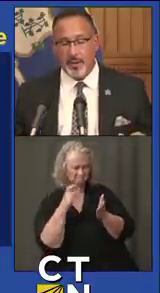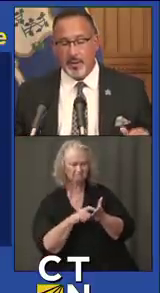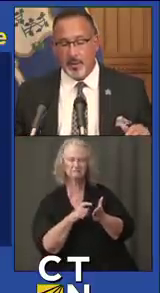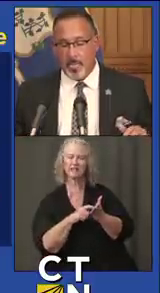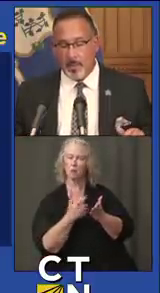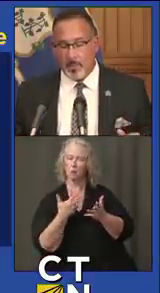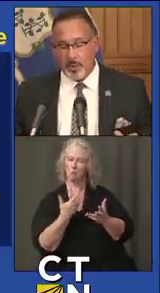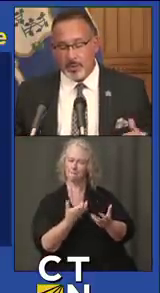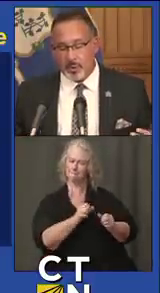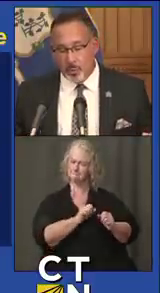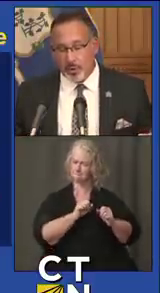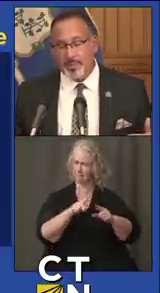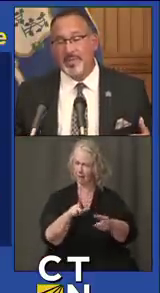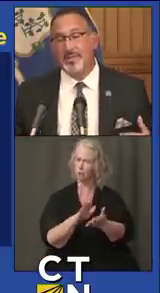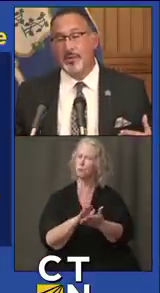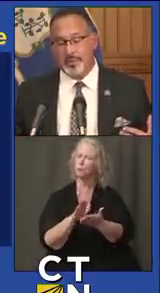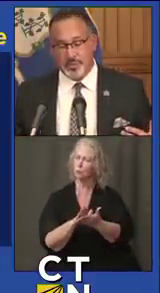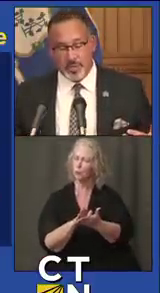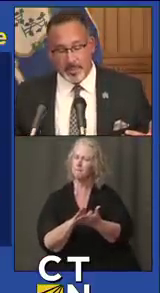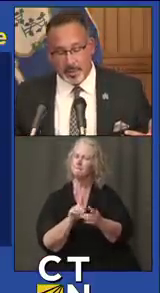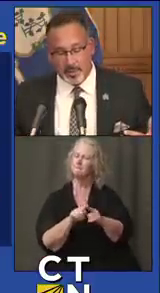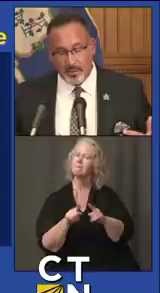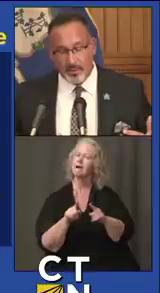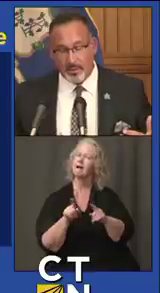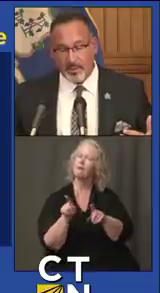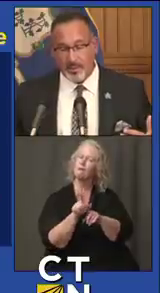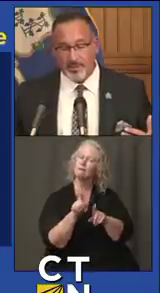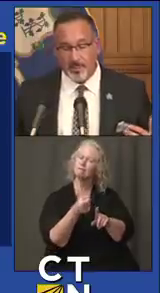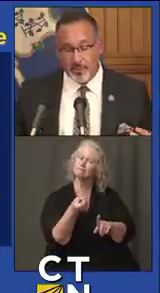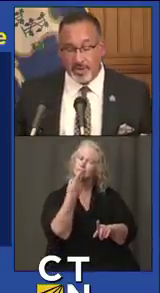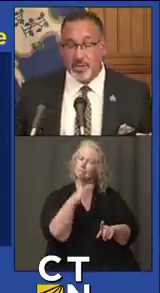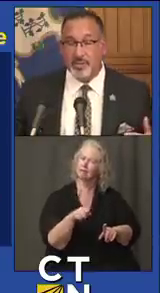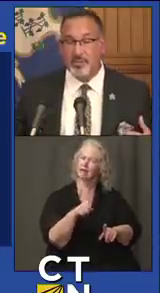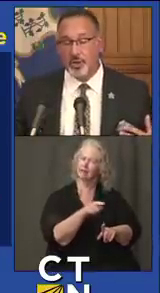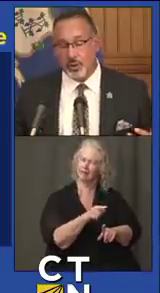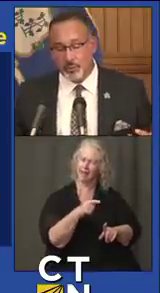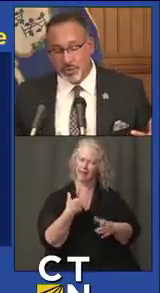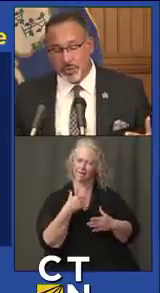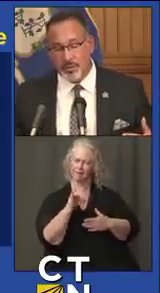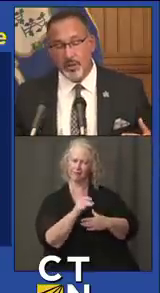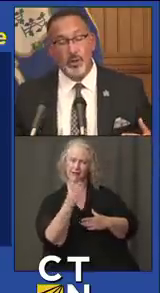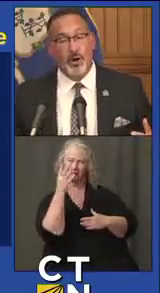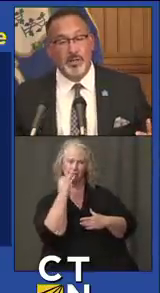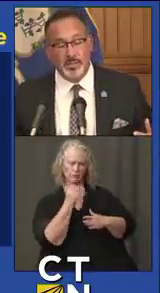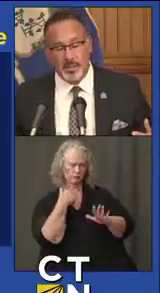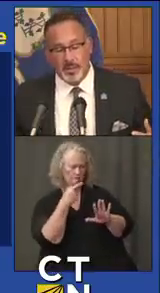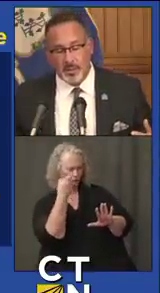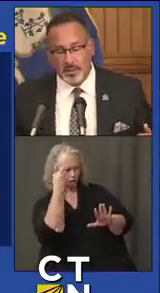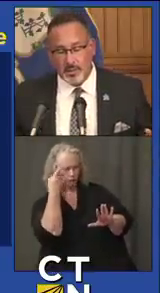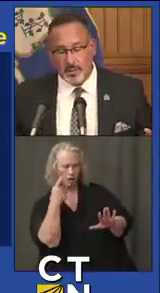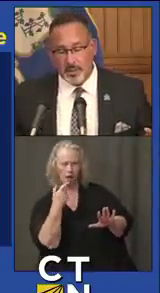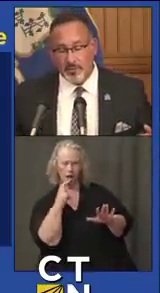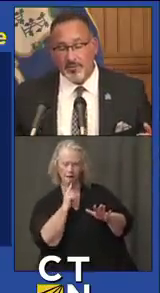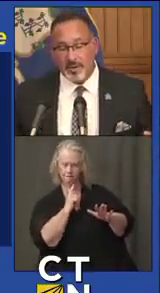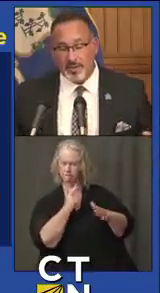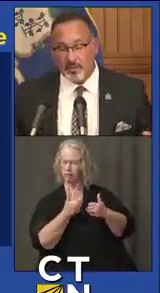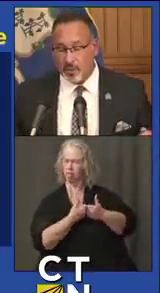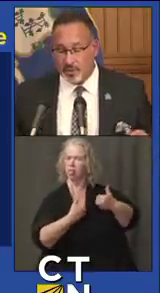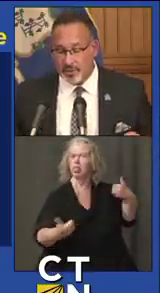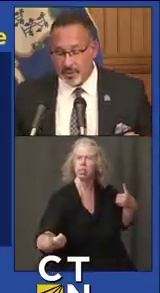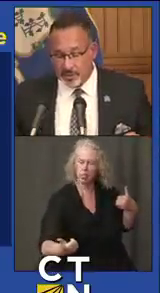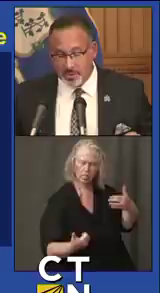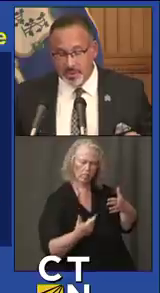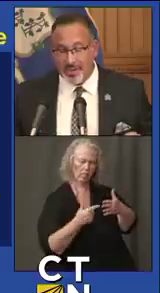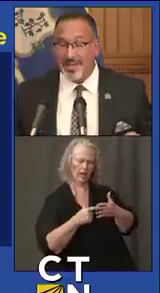back, but also support them as they deal with the trauma of separation, seclusion, loss, and effects of